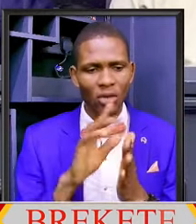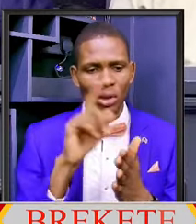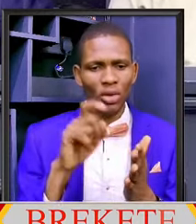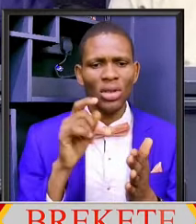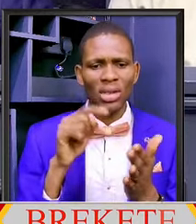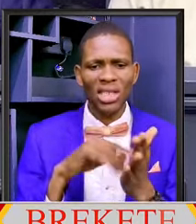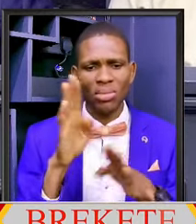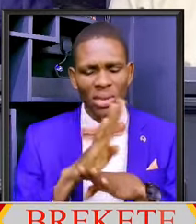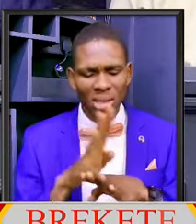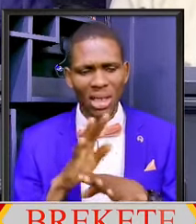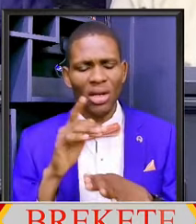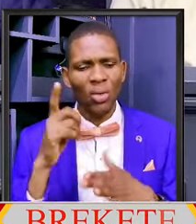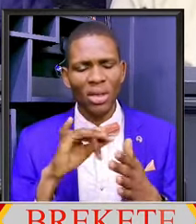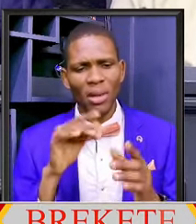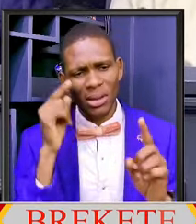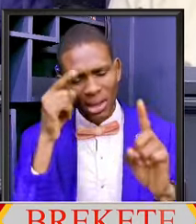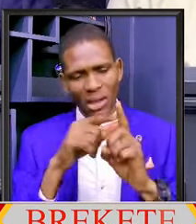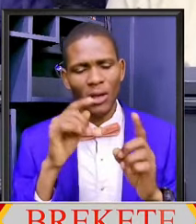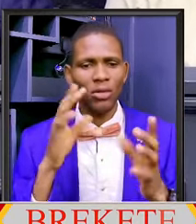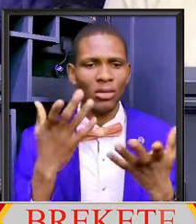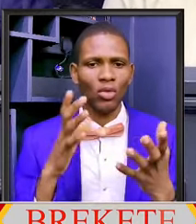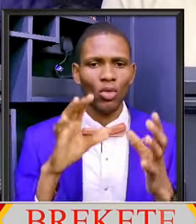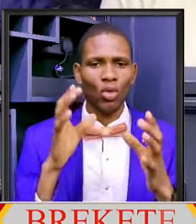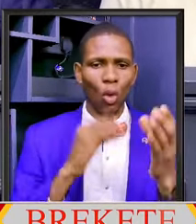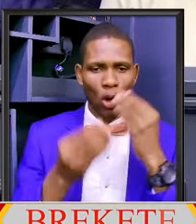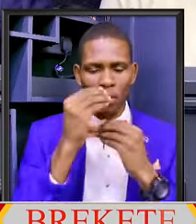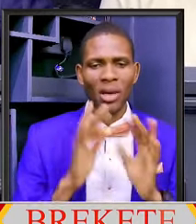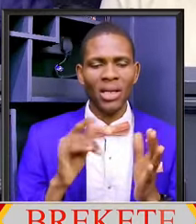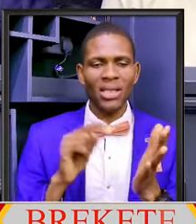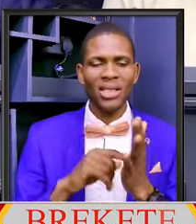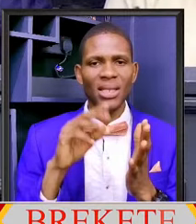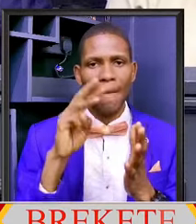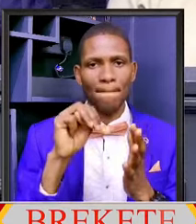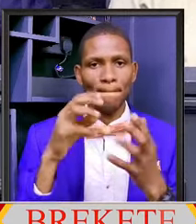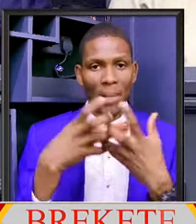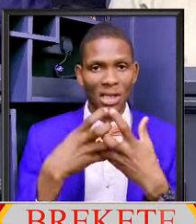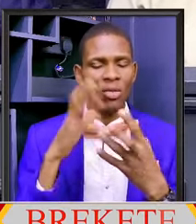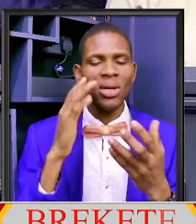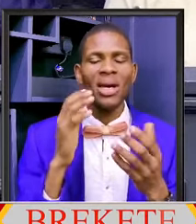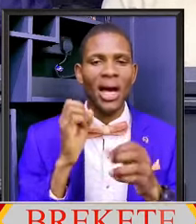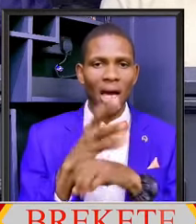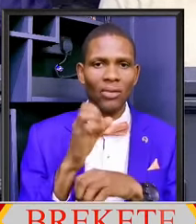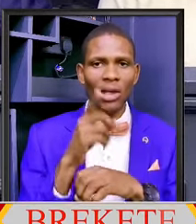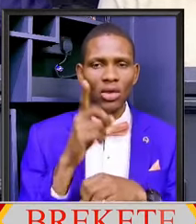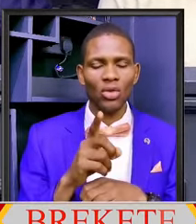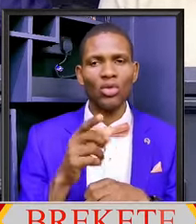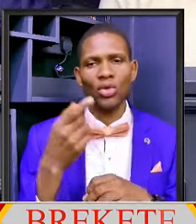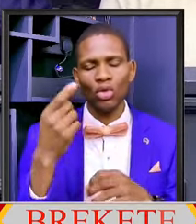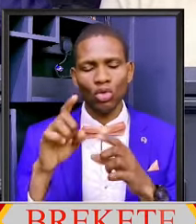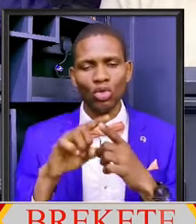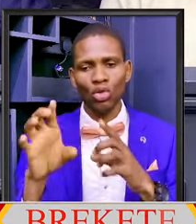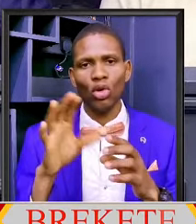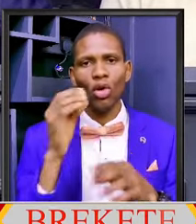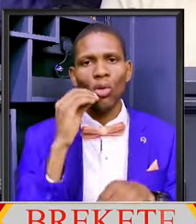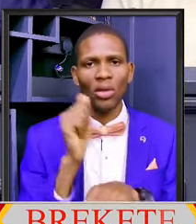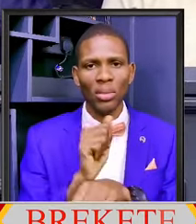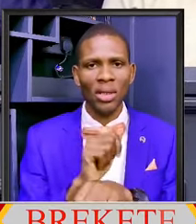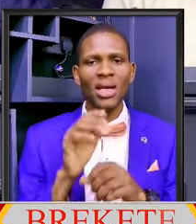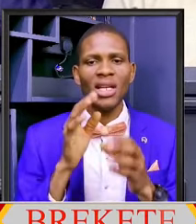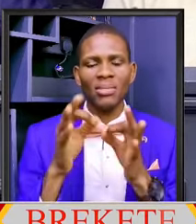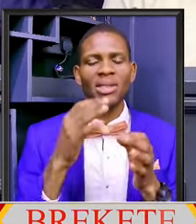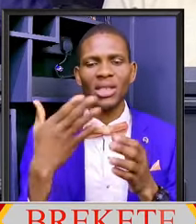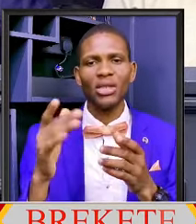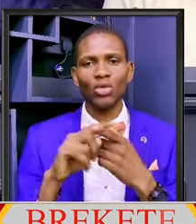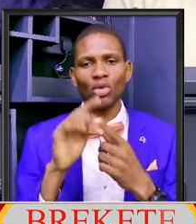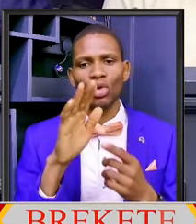to be my target customers? These machines, they go advise you, help you for assignment, help you to feel explain things for your children. They